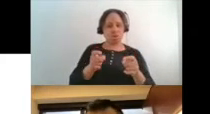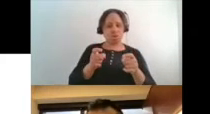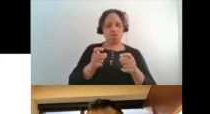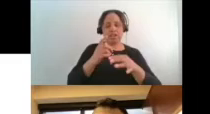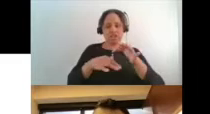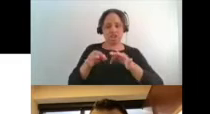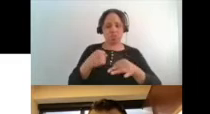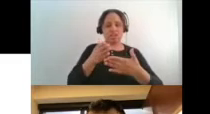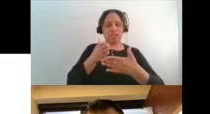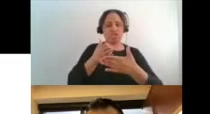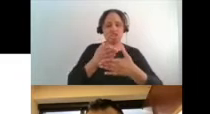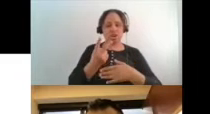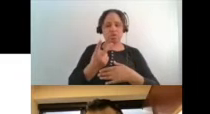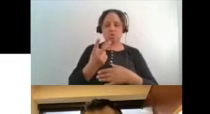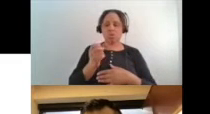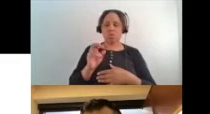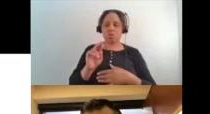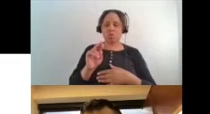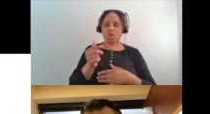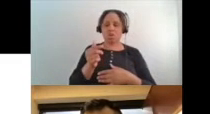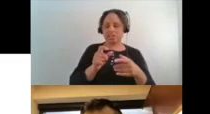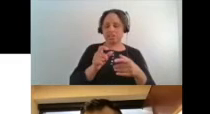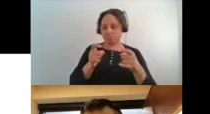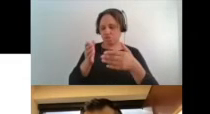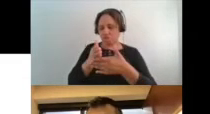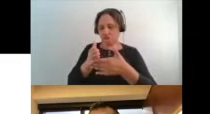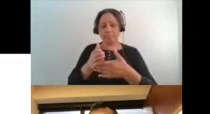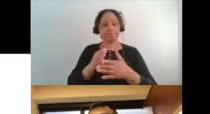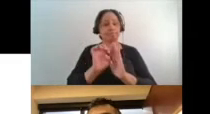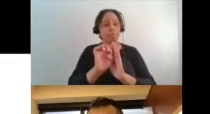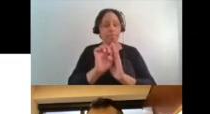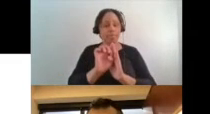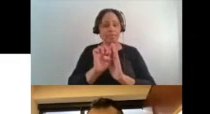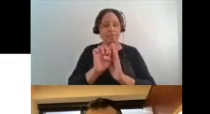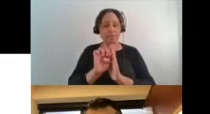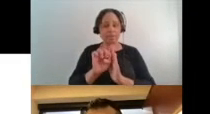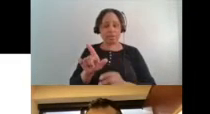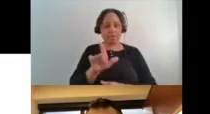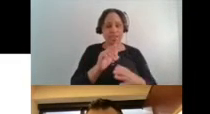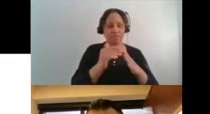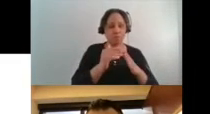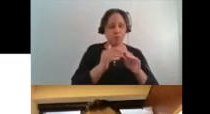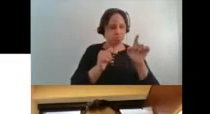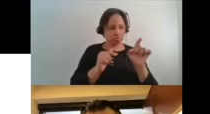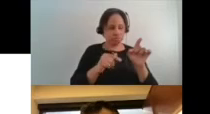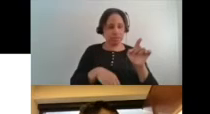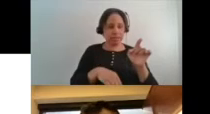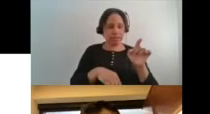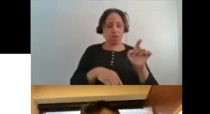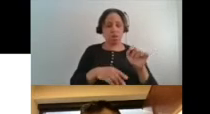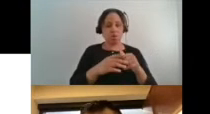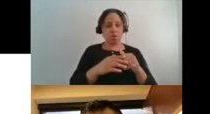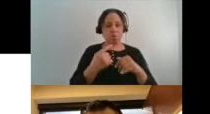the other group. So take, for example, you see here in the left corner, or screen left, we have